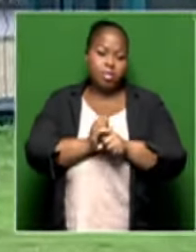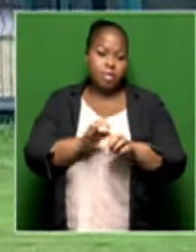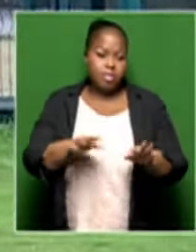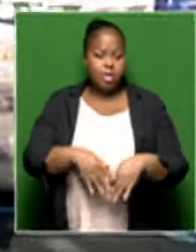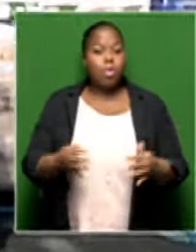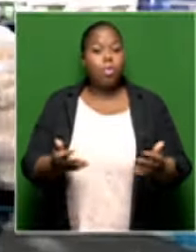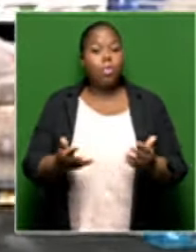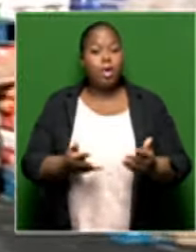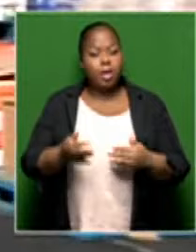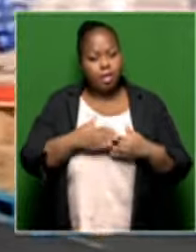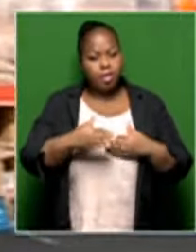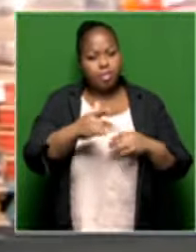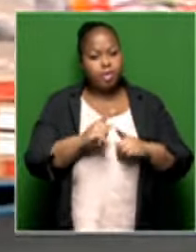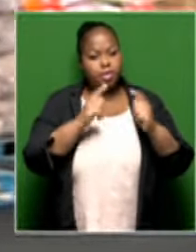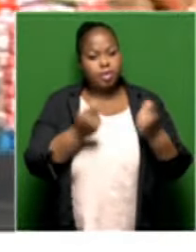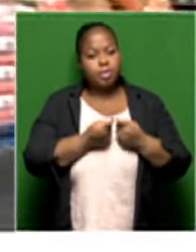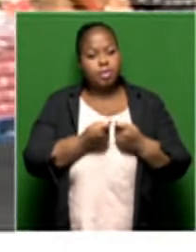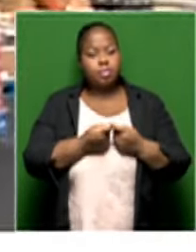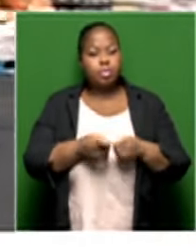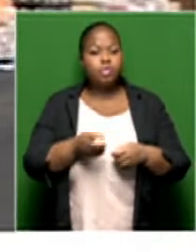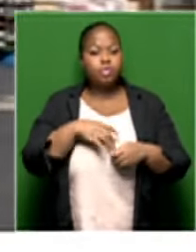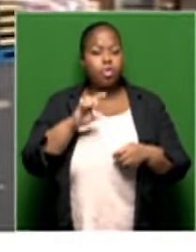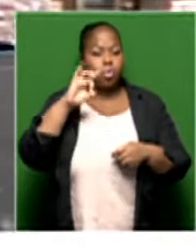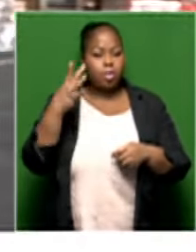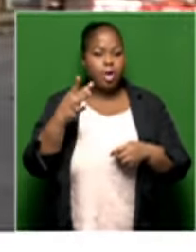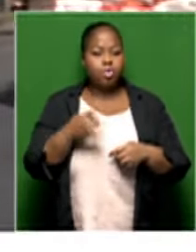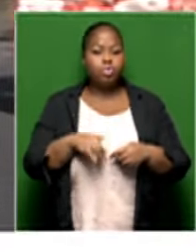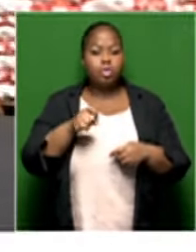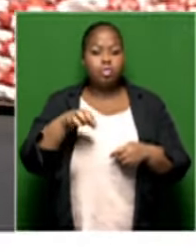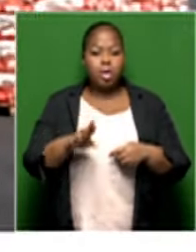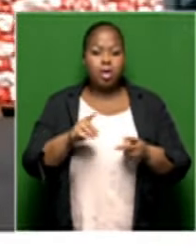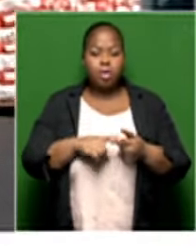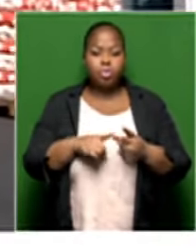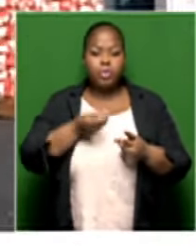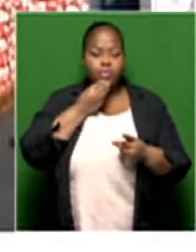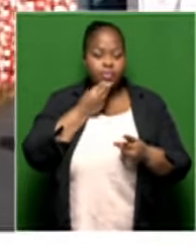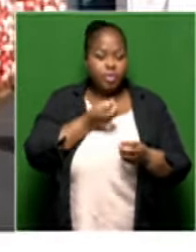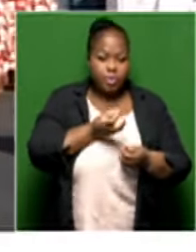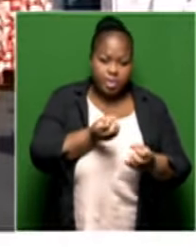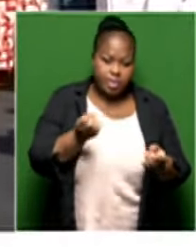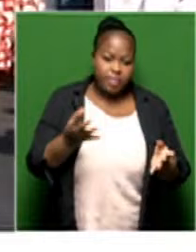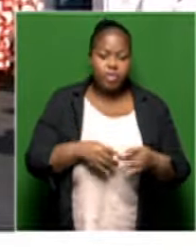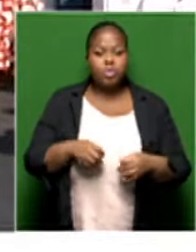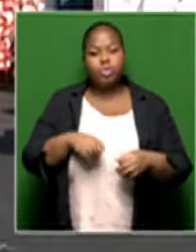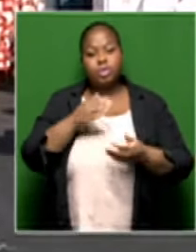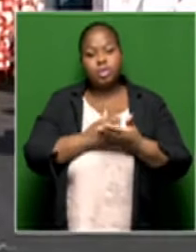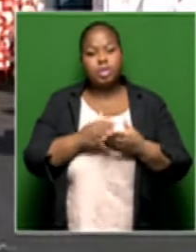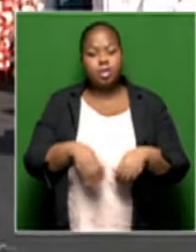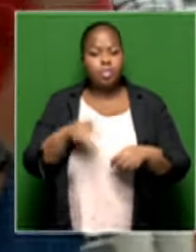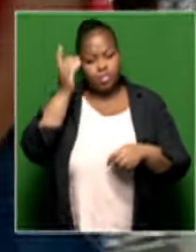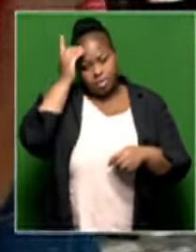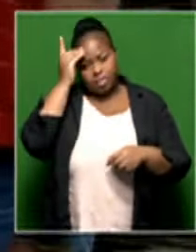COVID-19 lockdown break by teaming up with Qhamukile Spa to give food donations to the needy in some of Durban's